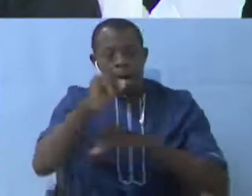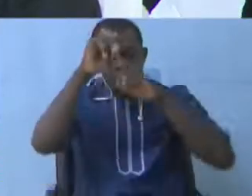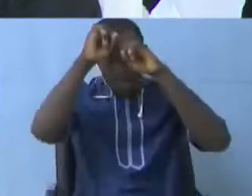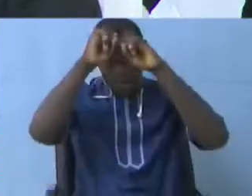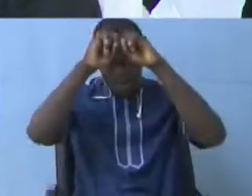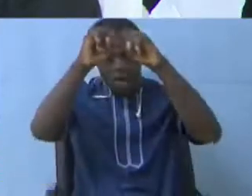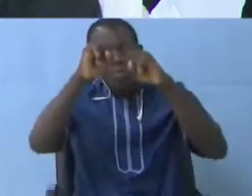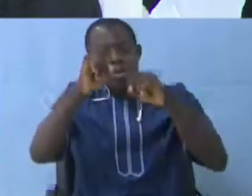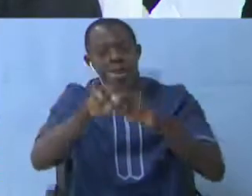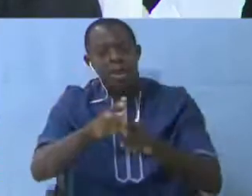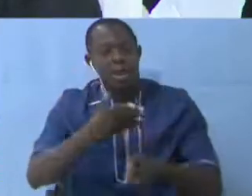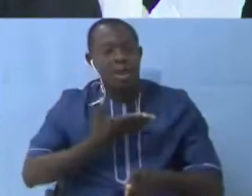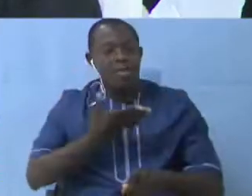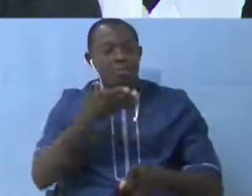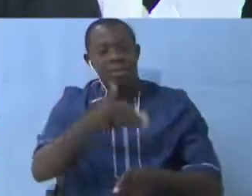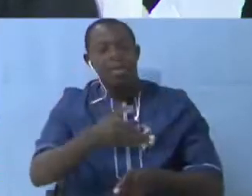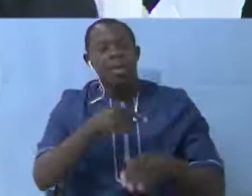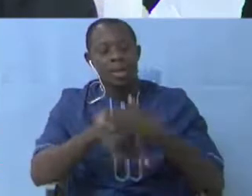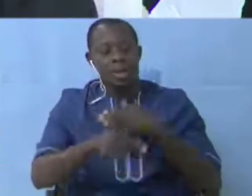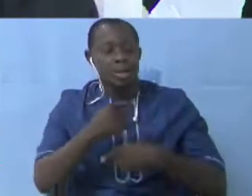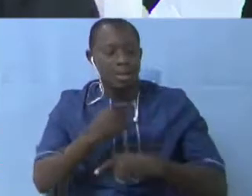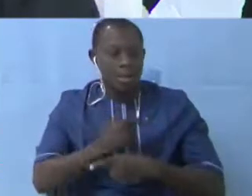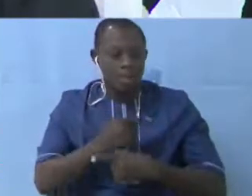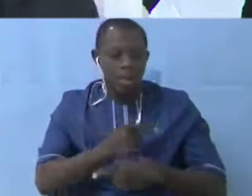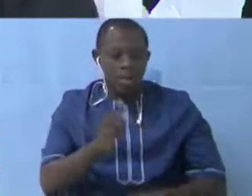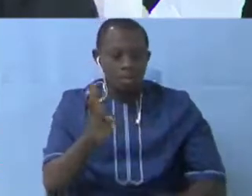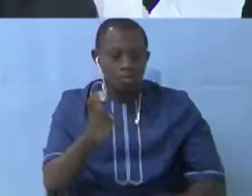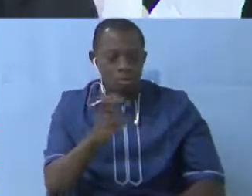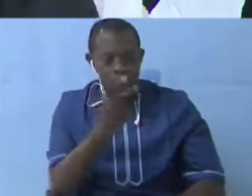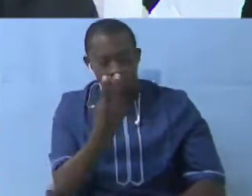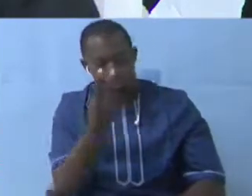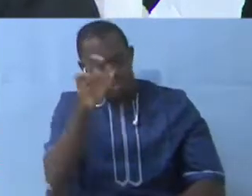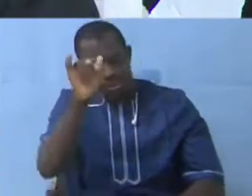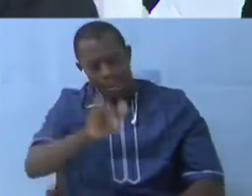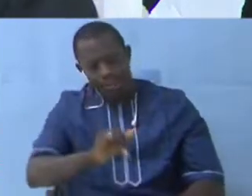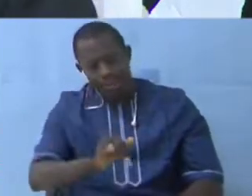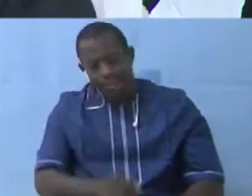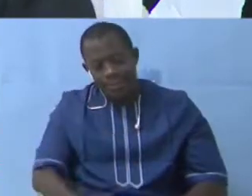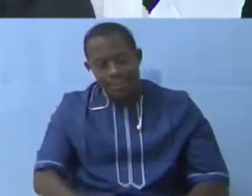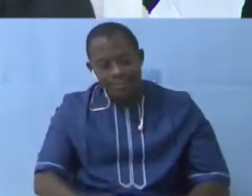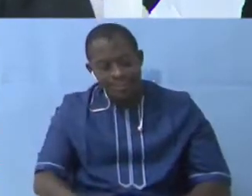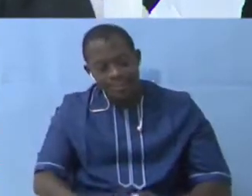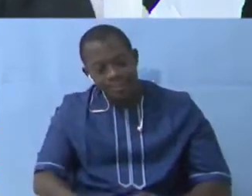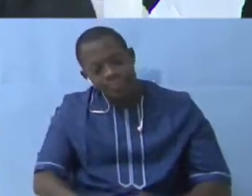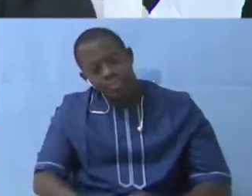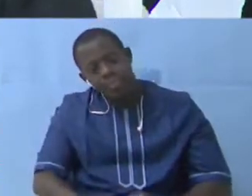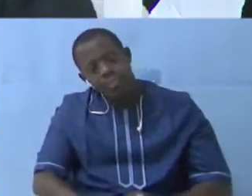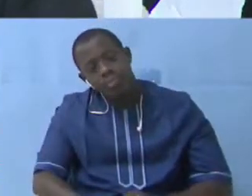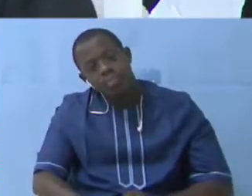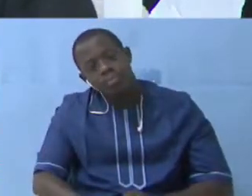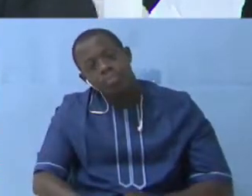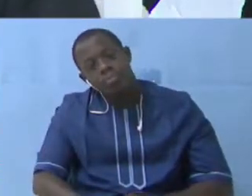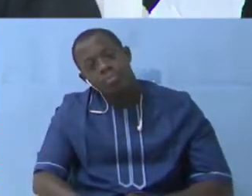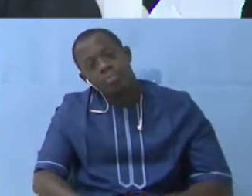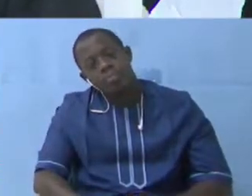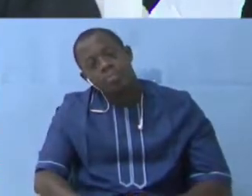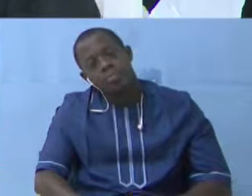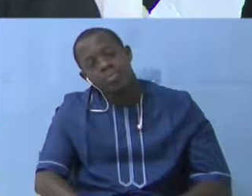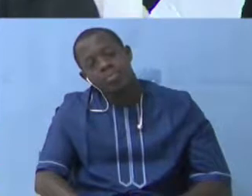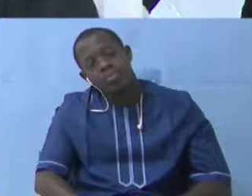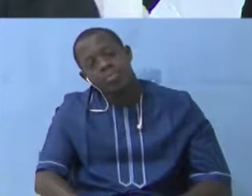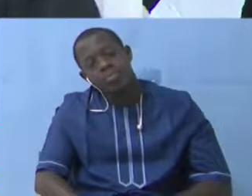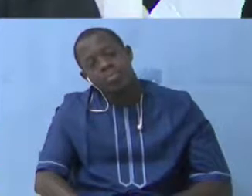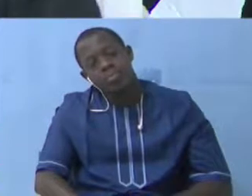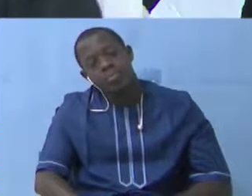we had here for 22 years. jamonoy noteel gi nga xam ne amoon nañ ko fii ci biir réew mi ñaar fukki at ak ñaar.